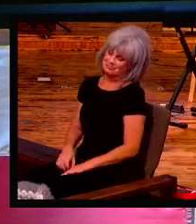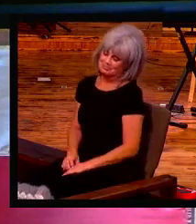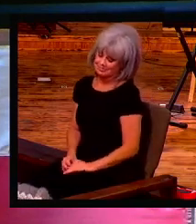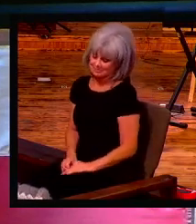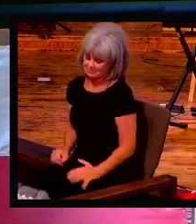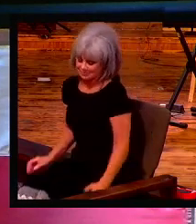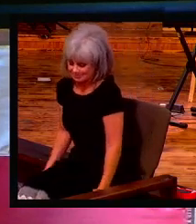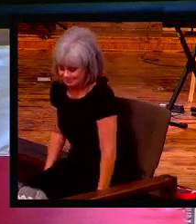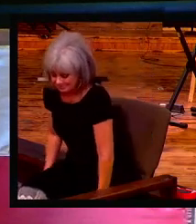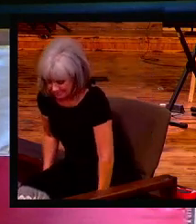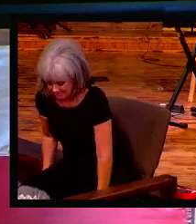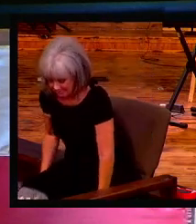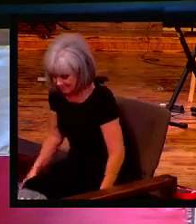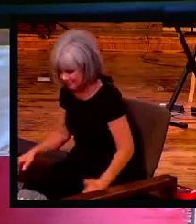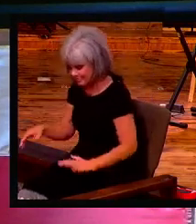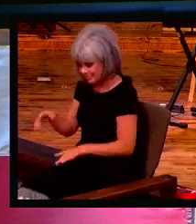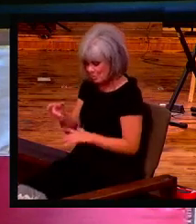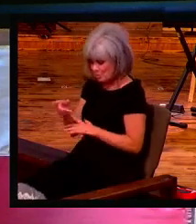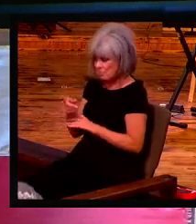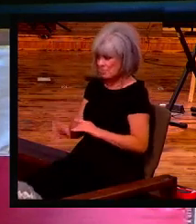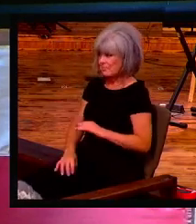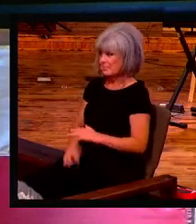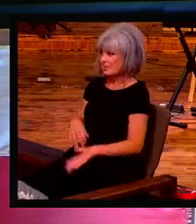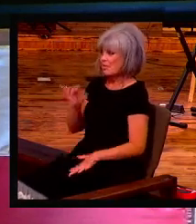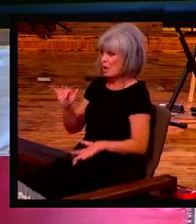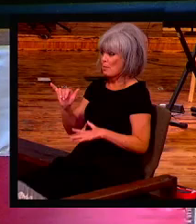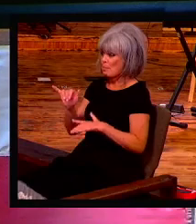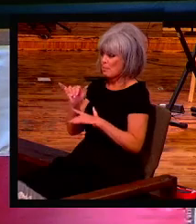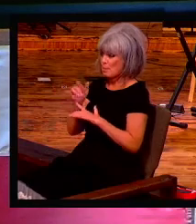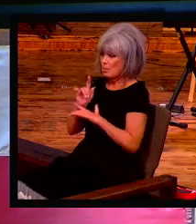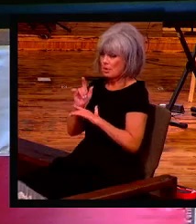And man, in that moment, I was so overwhelmed with joy.